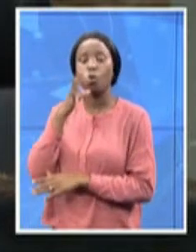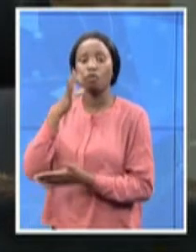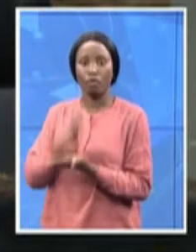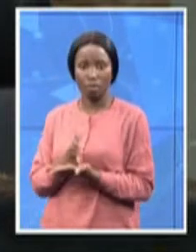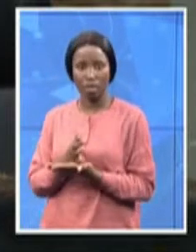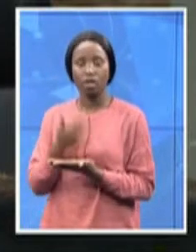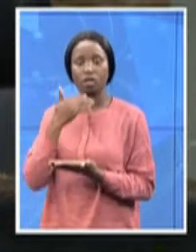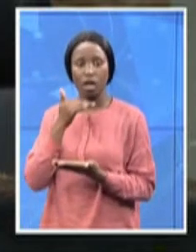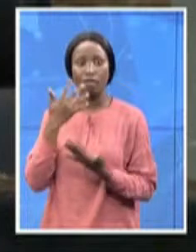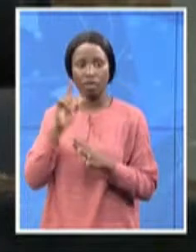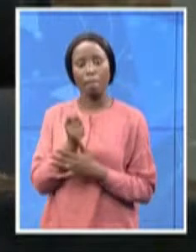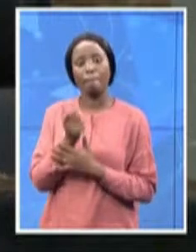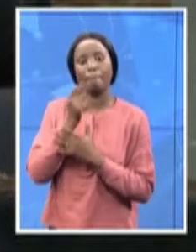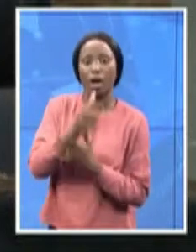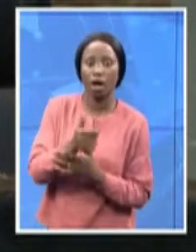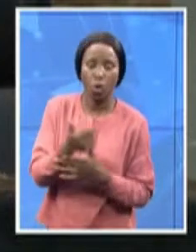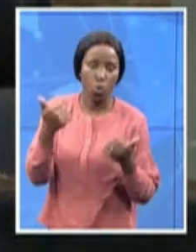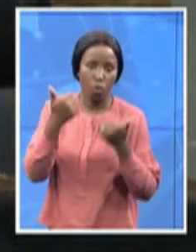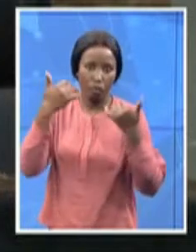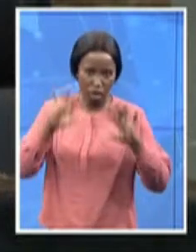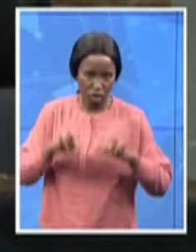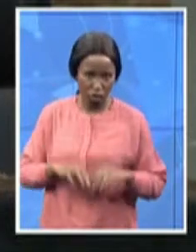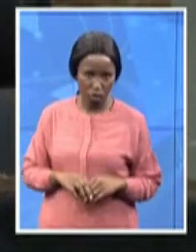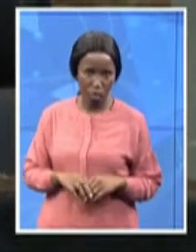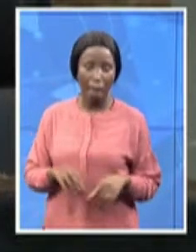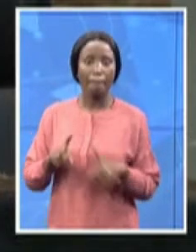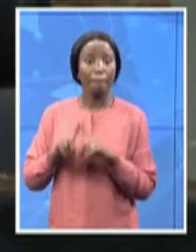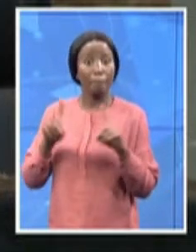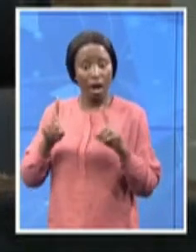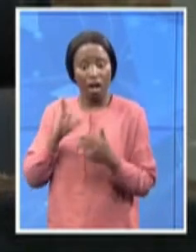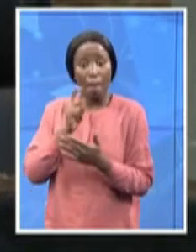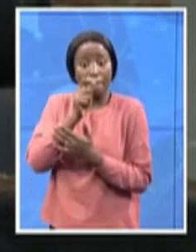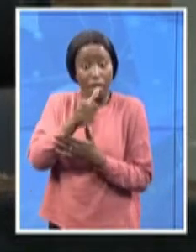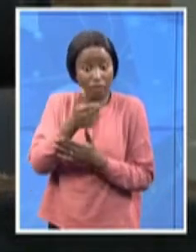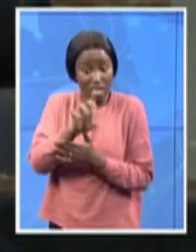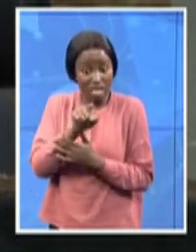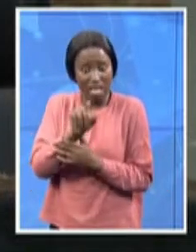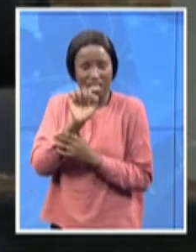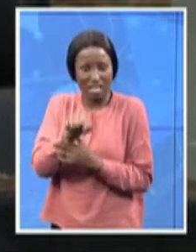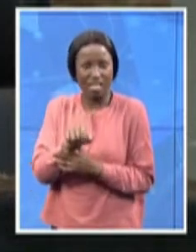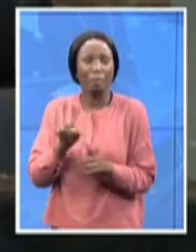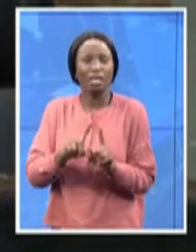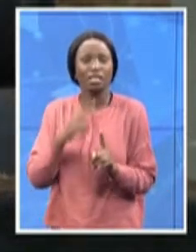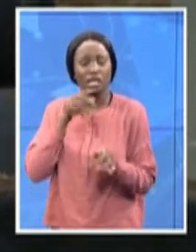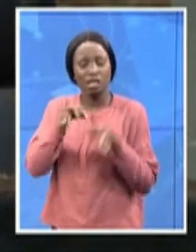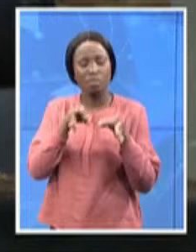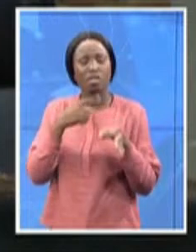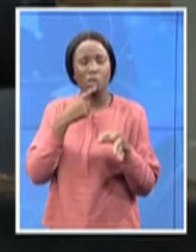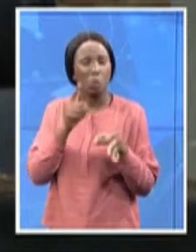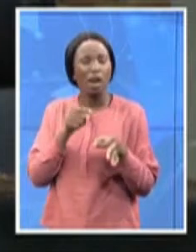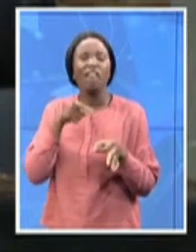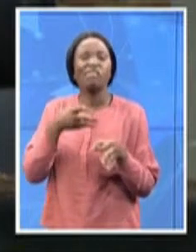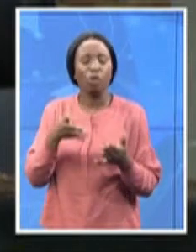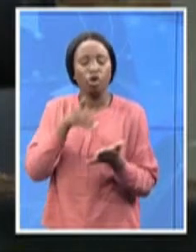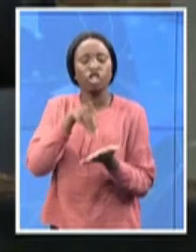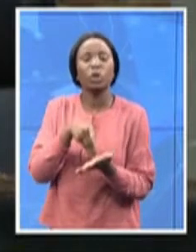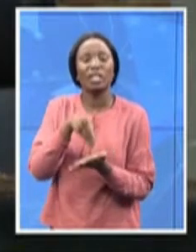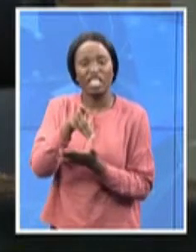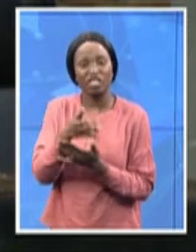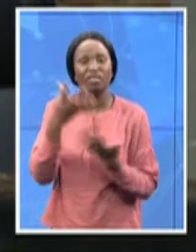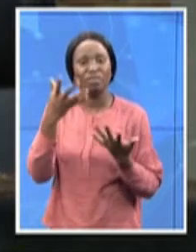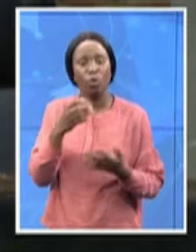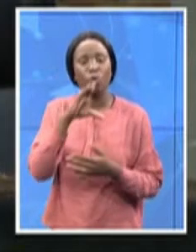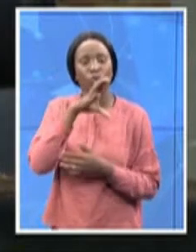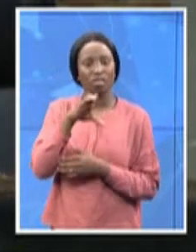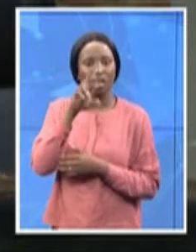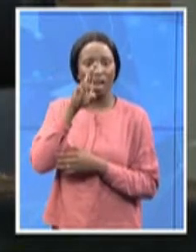was a donation by him to the CR17 campaign. He disputed the evidence of Mr. Fenter